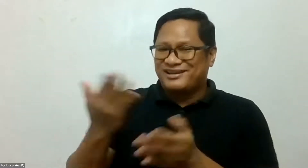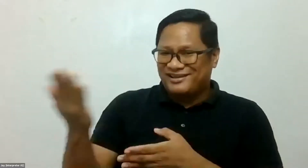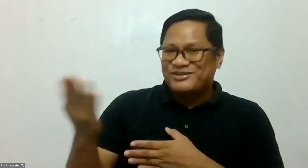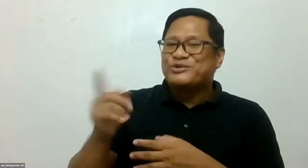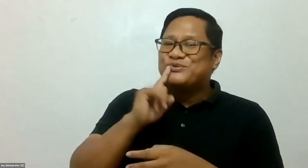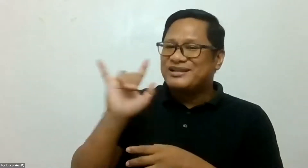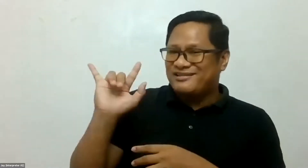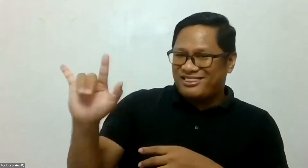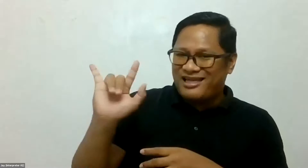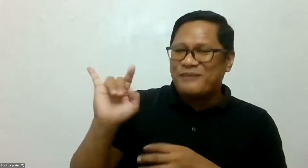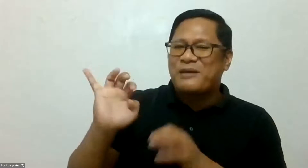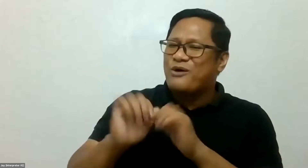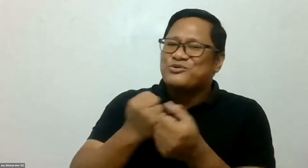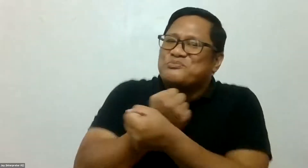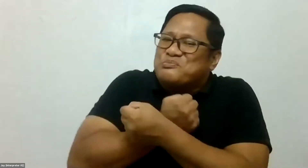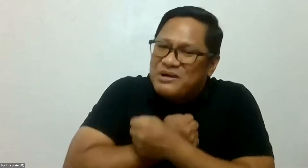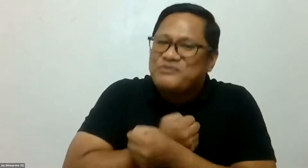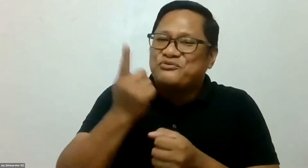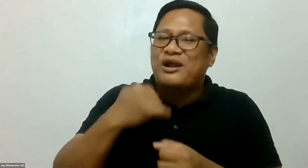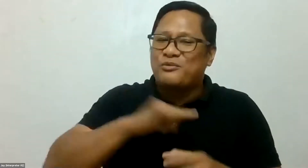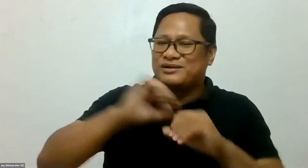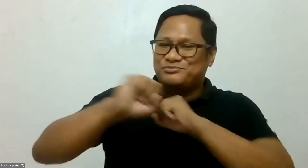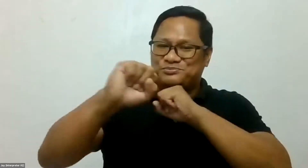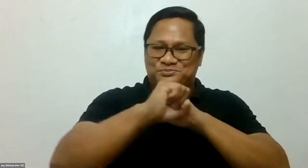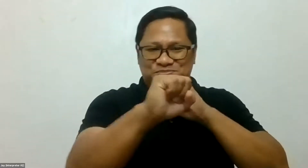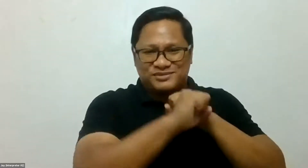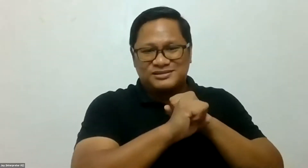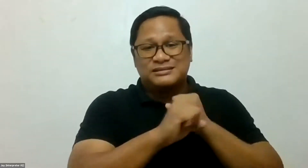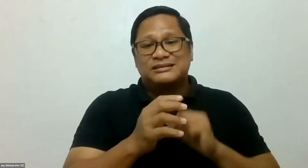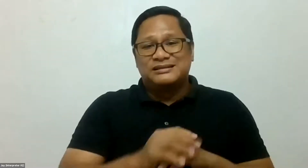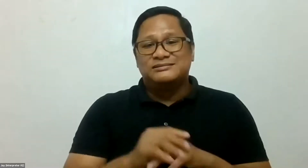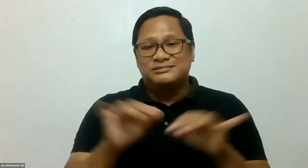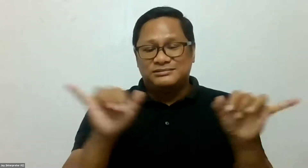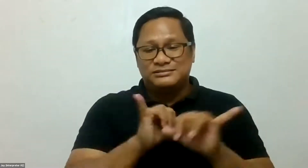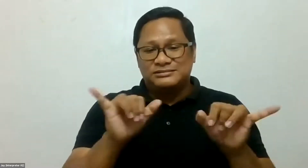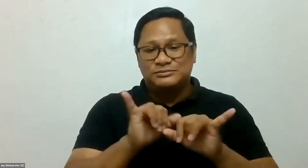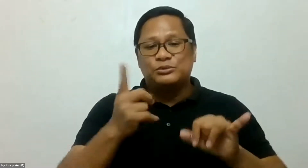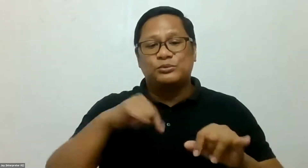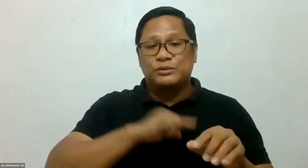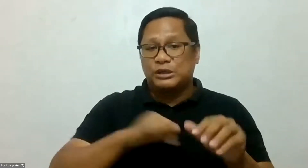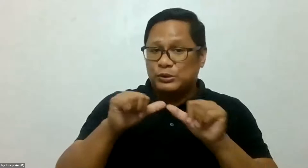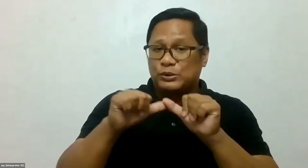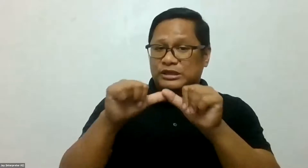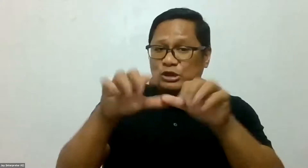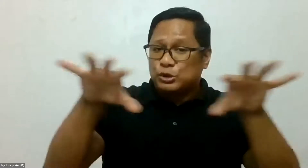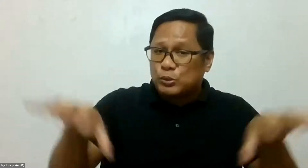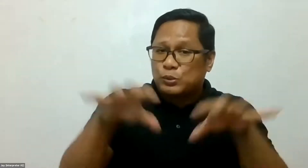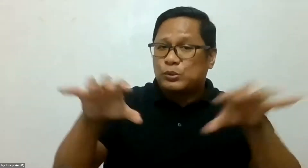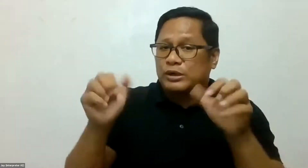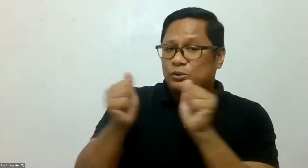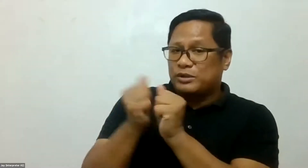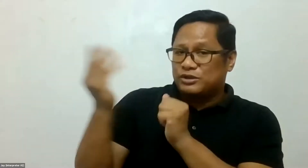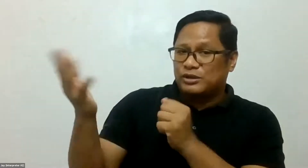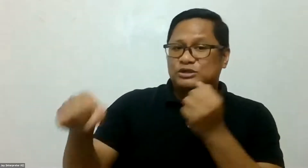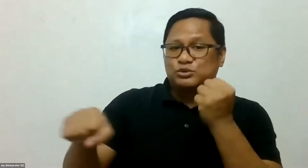love the way you're so passionate about our advocacies. And of course, we will be continuing to work with you and supporting each